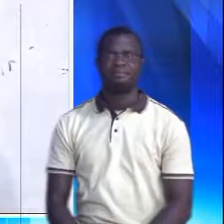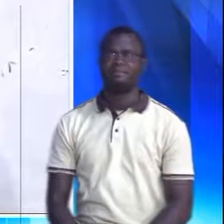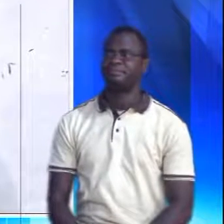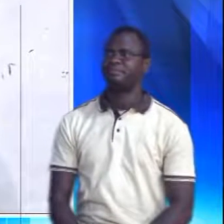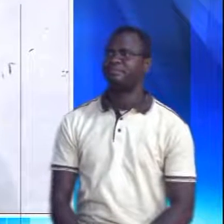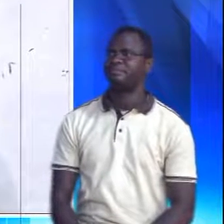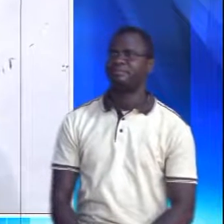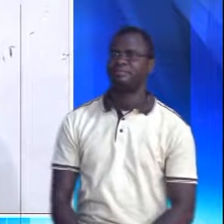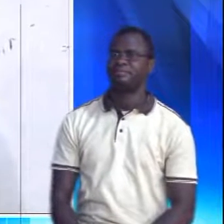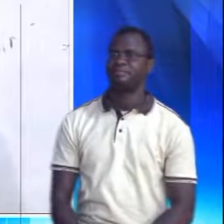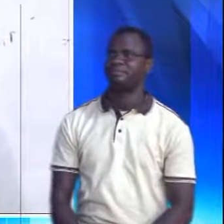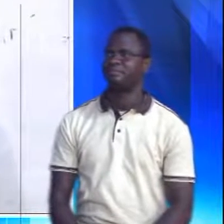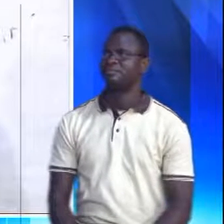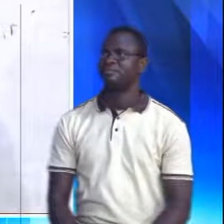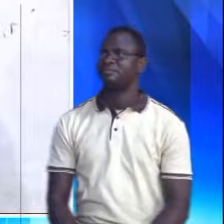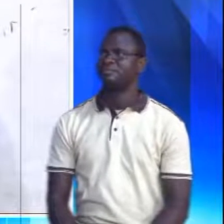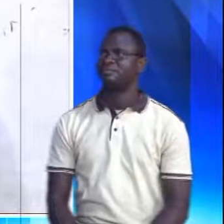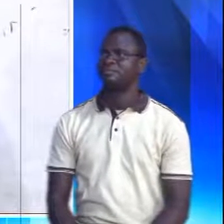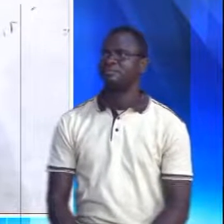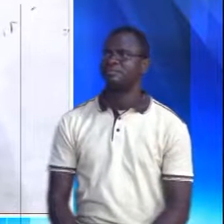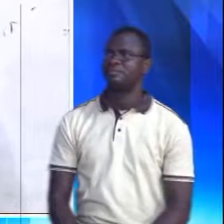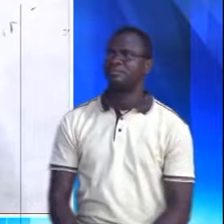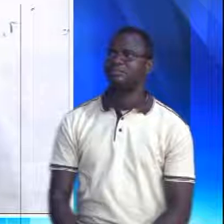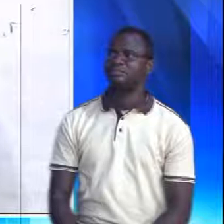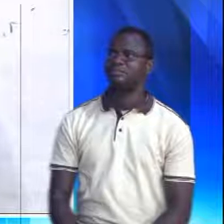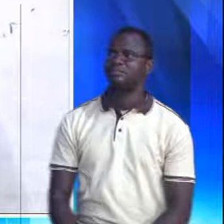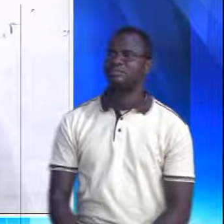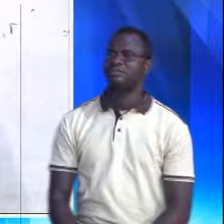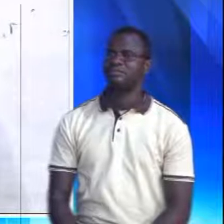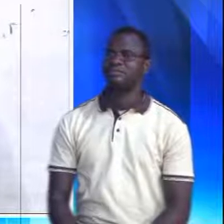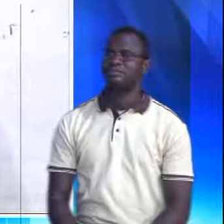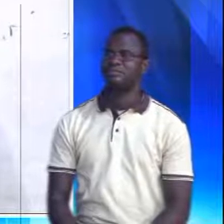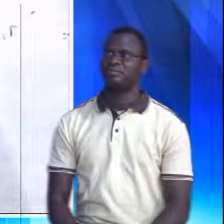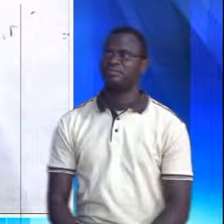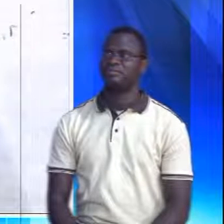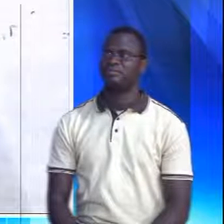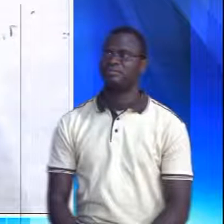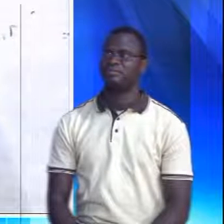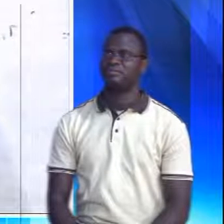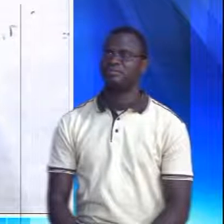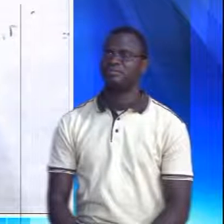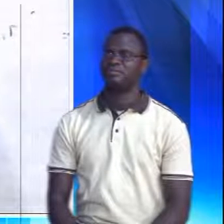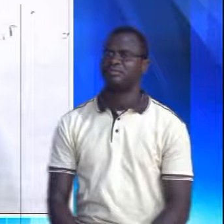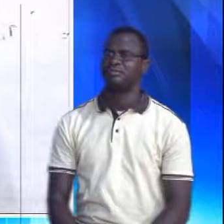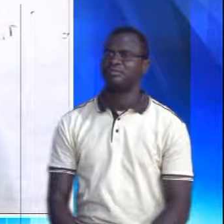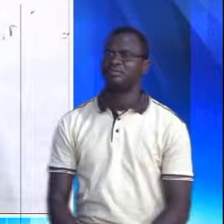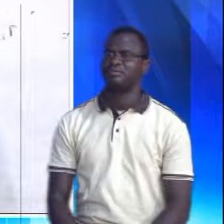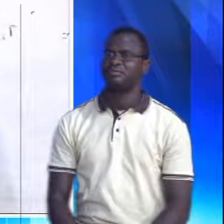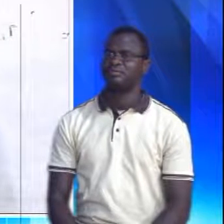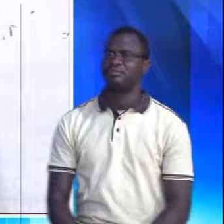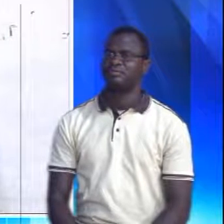Government gave them money to make sure they can acquire another property. That's the way of